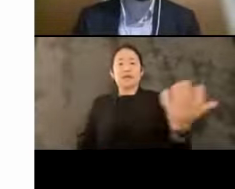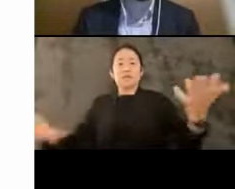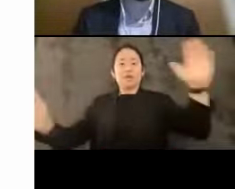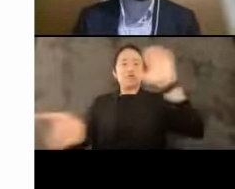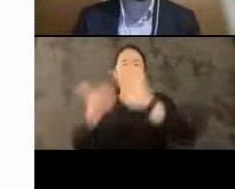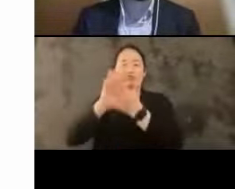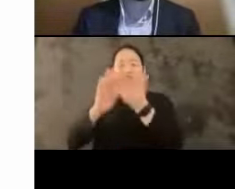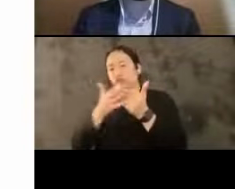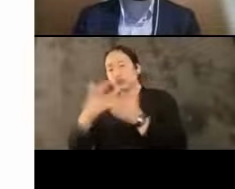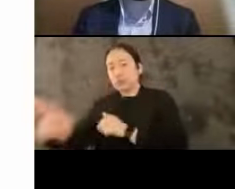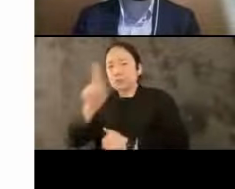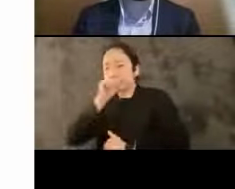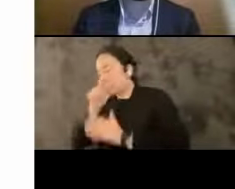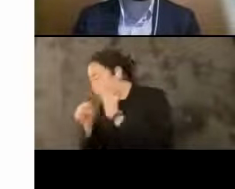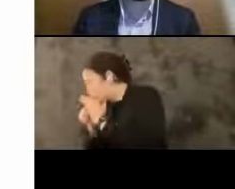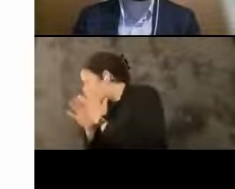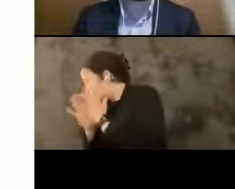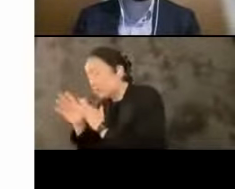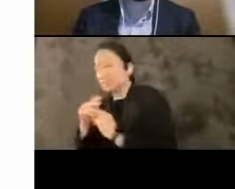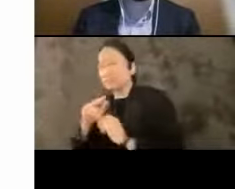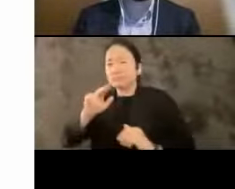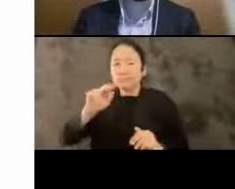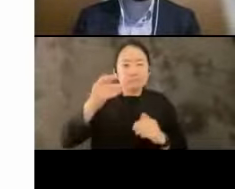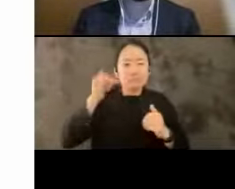or your comments and on